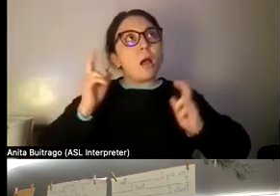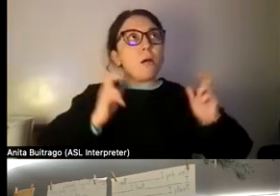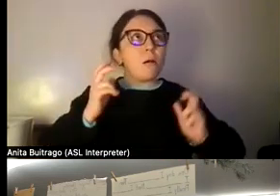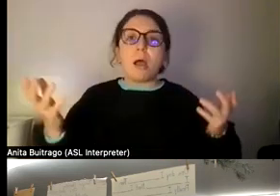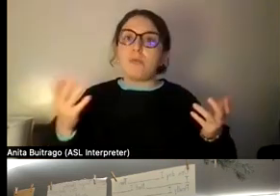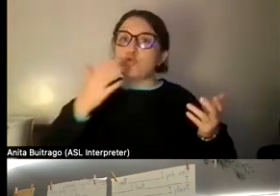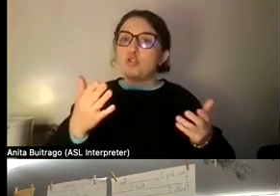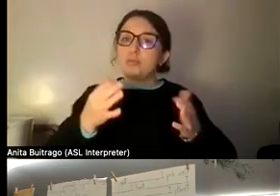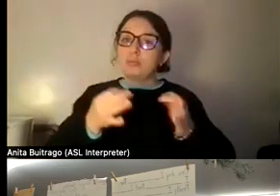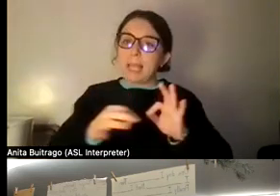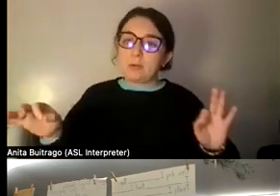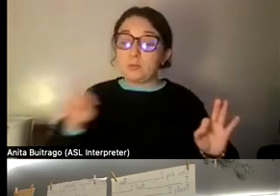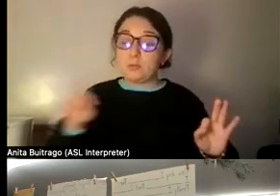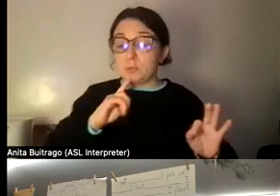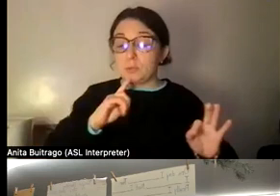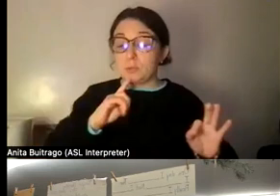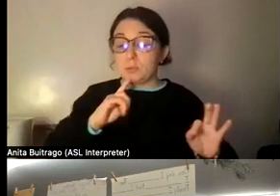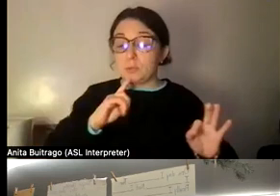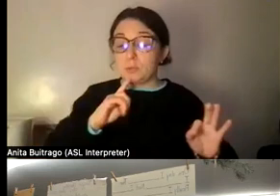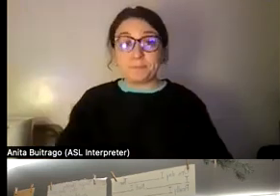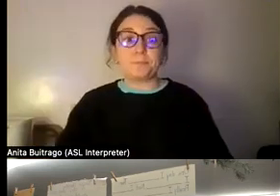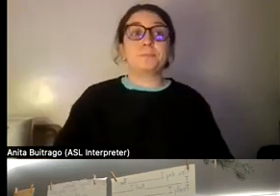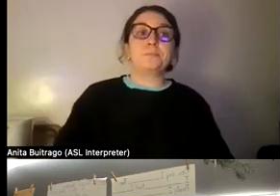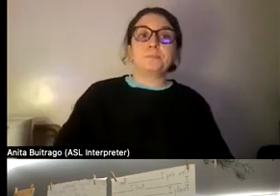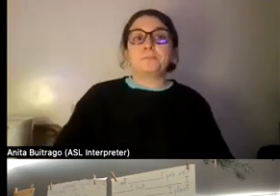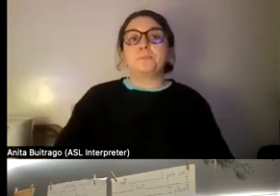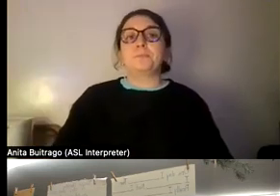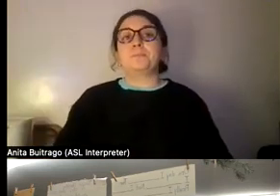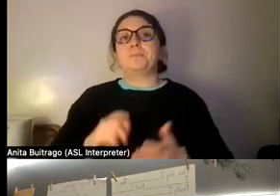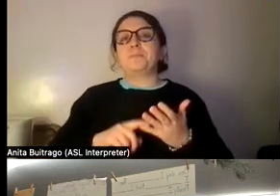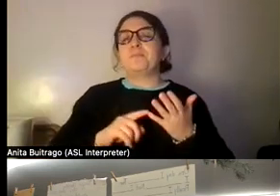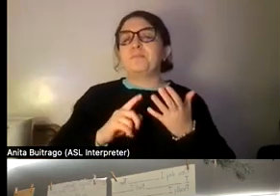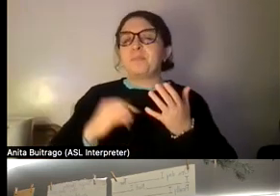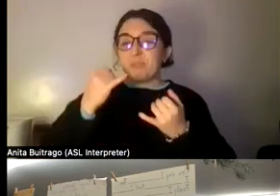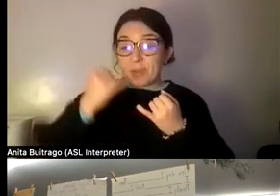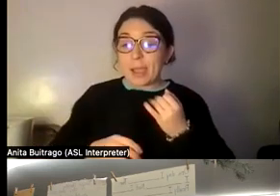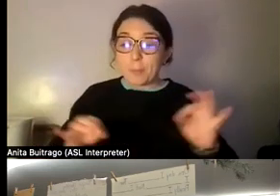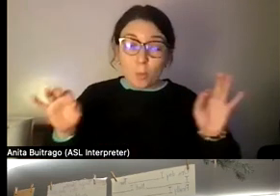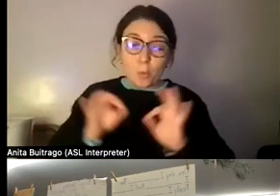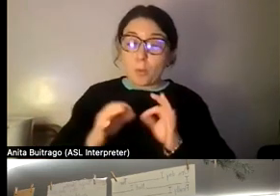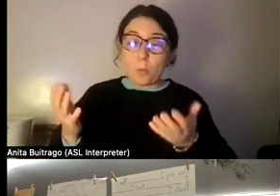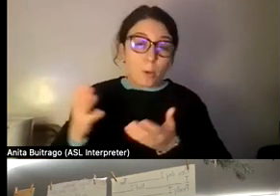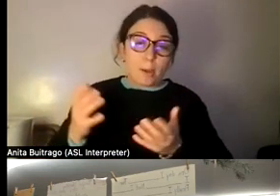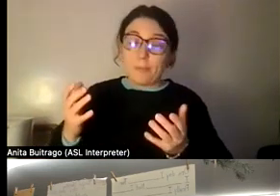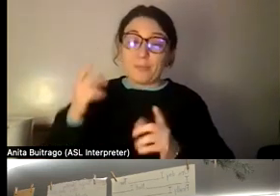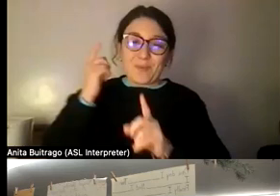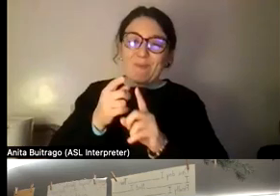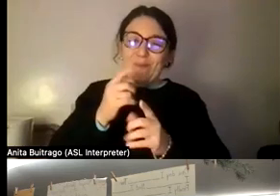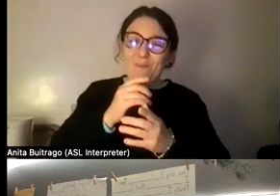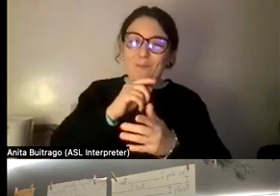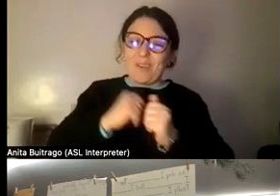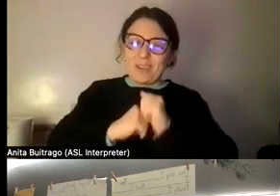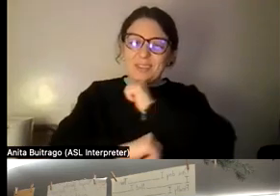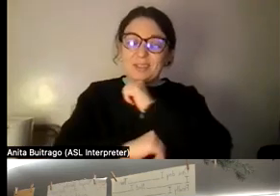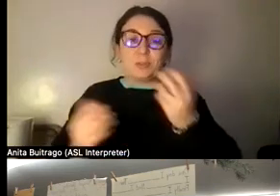to do. And the final one is the most important one. The ultimate goal of all the other ones is to